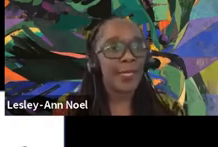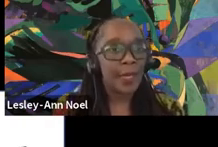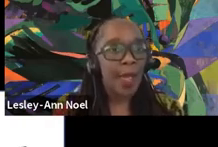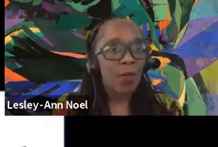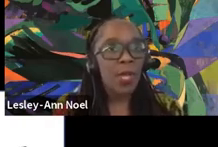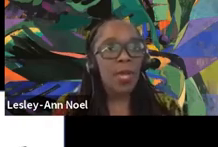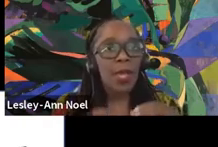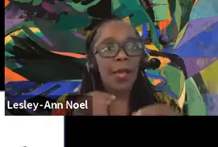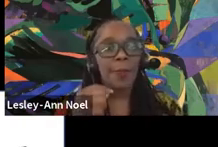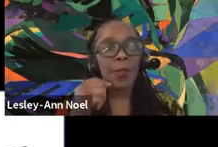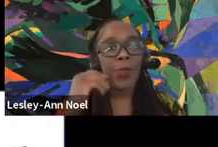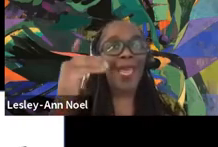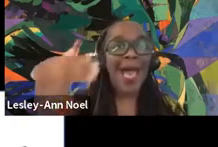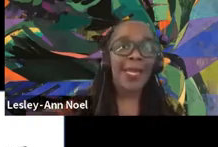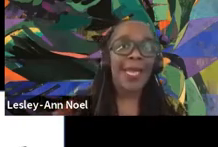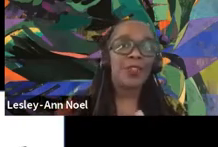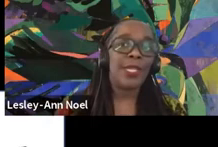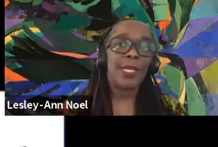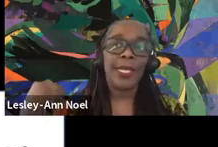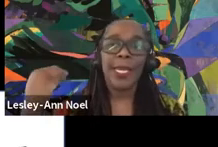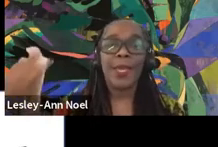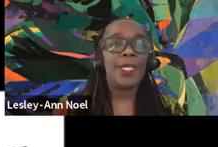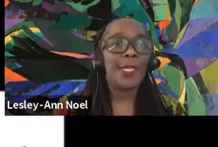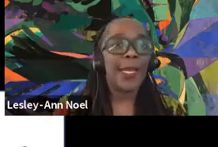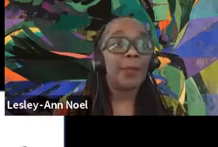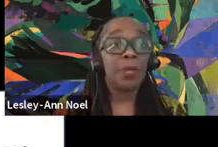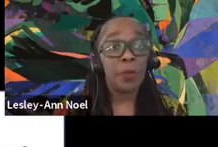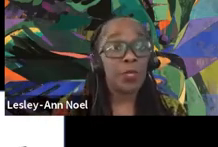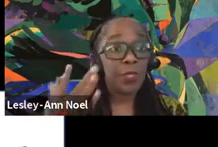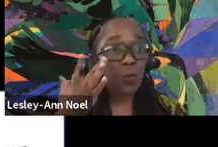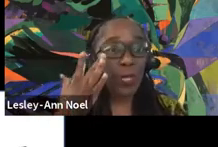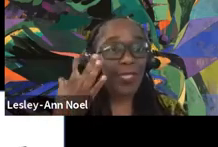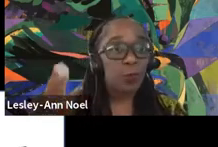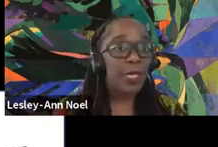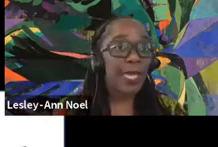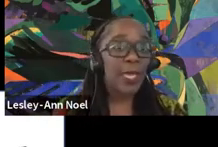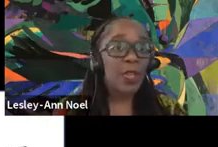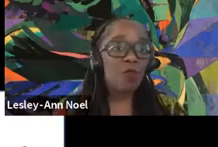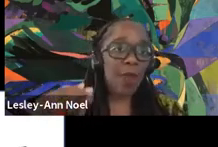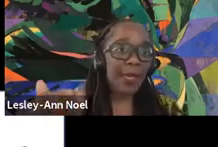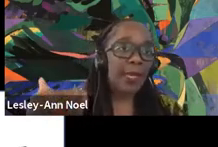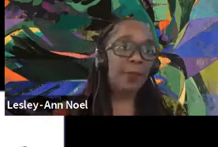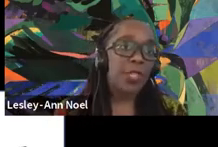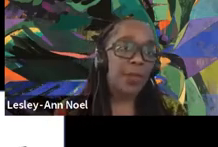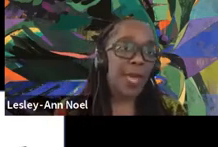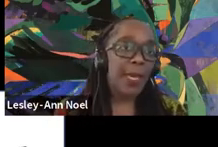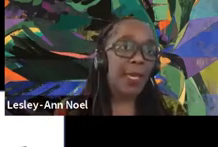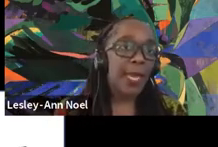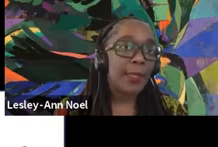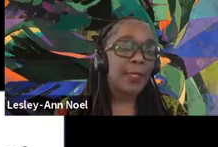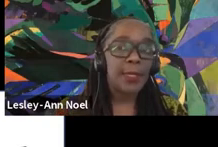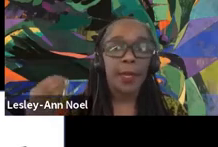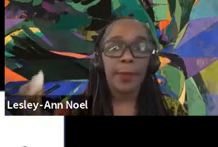is presented now? We analyzed critically and then we decided to propose new ways of working, radically pushing